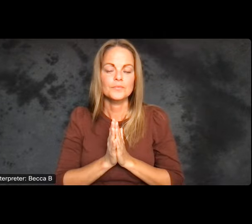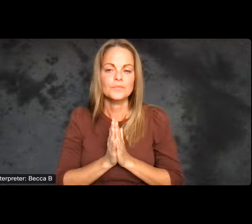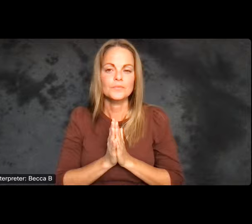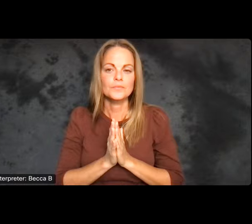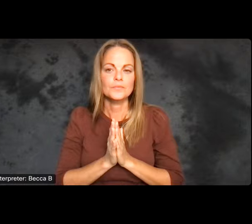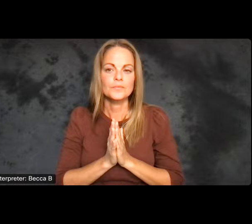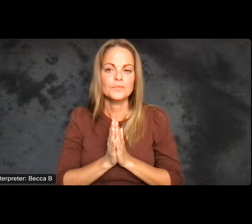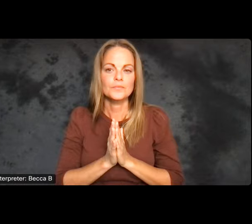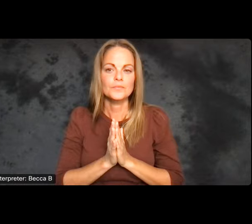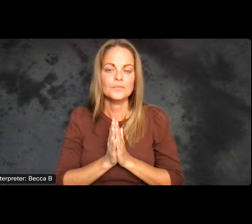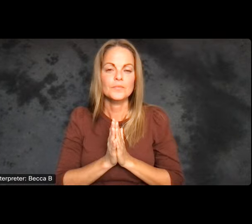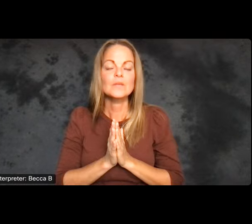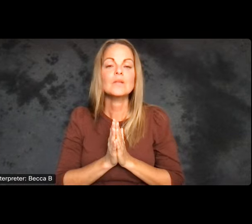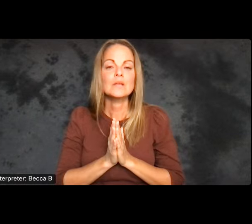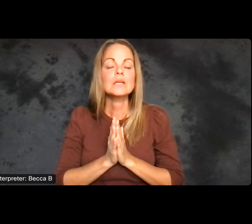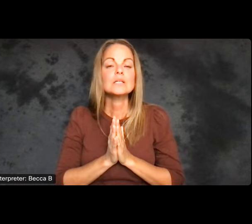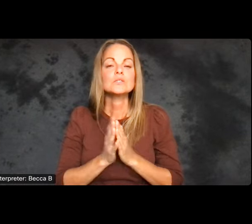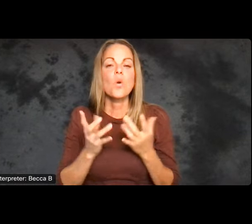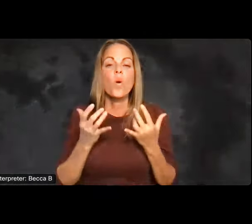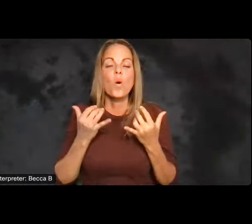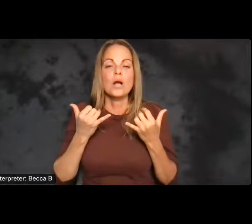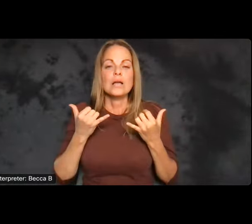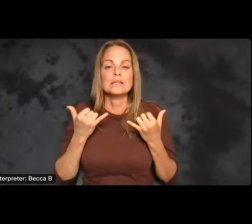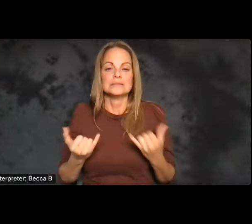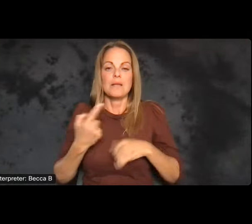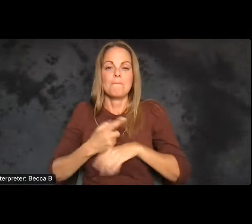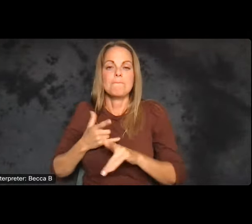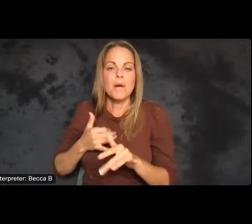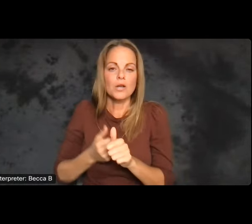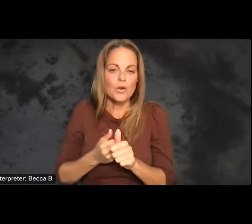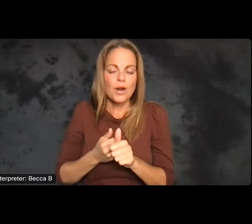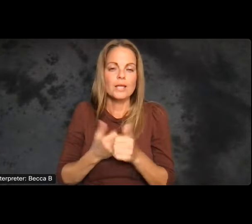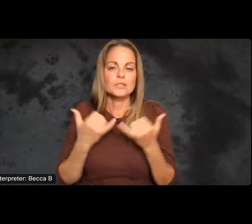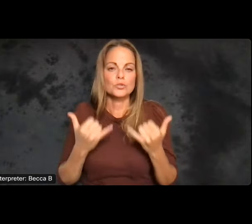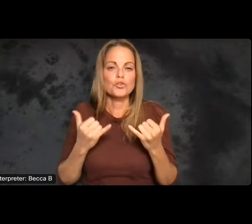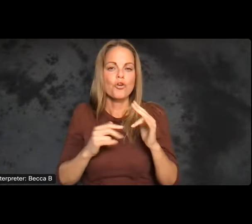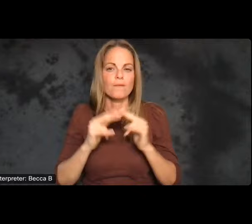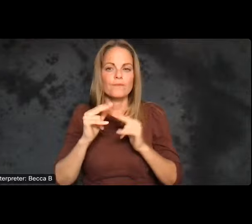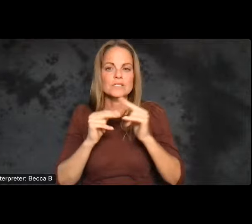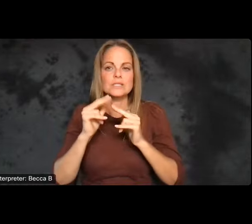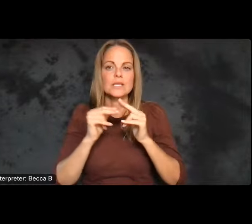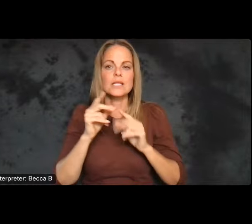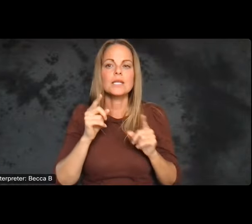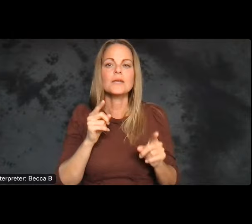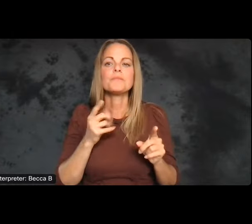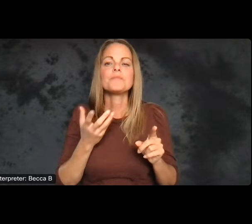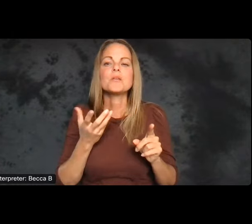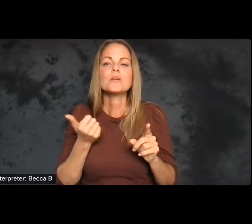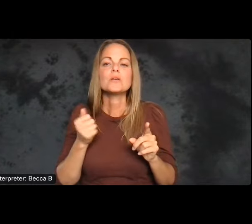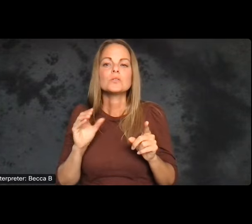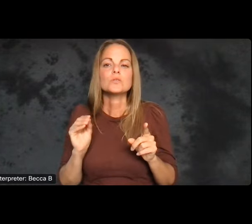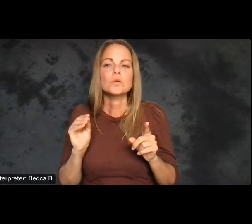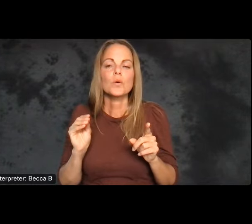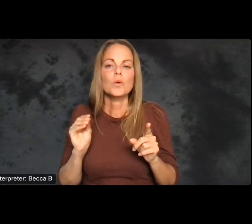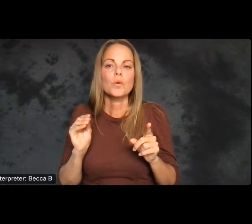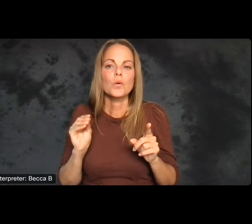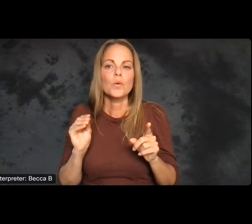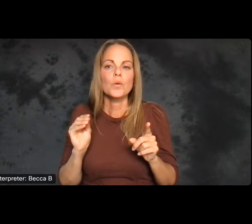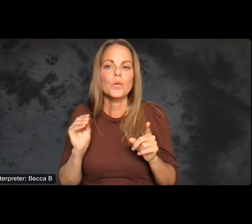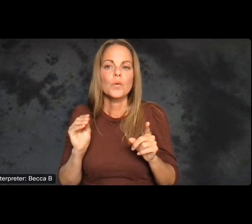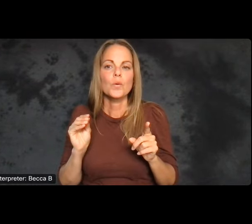The modernizing of the current facility. So that's not